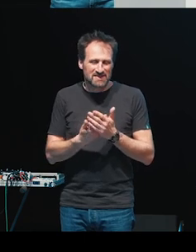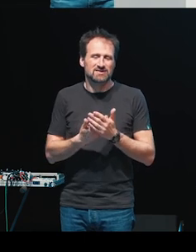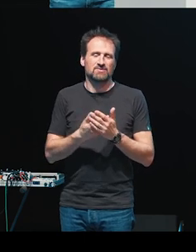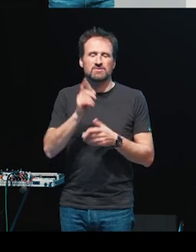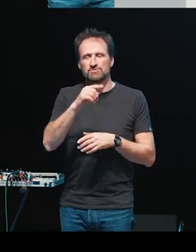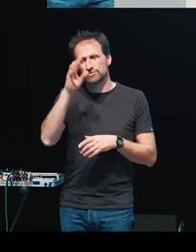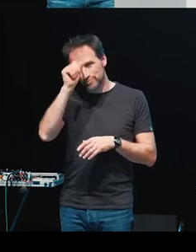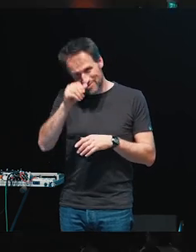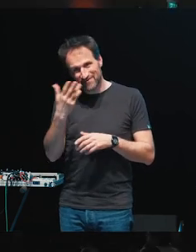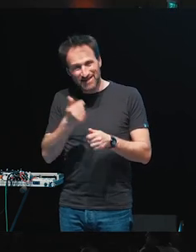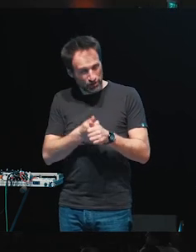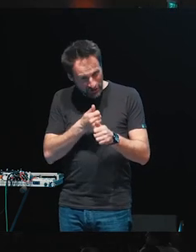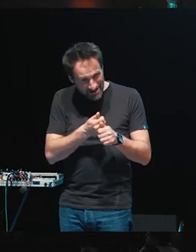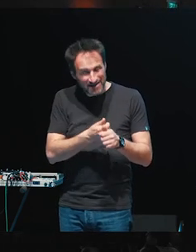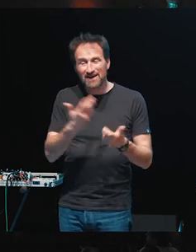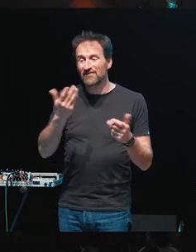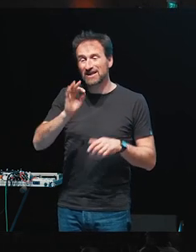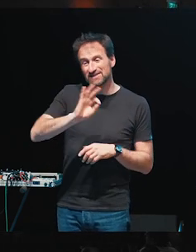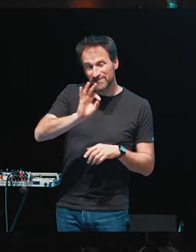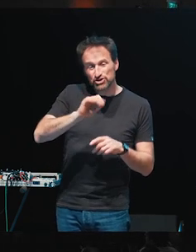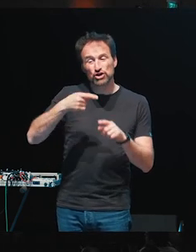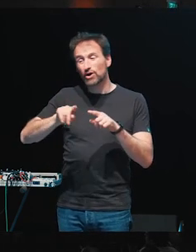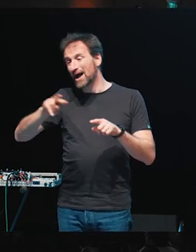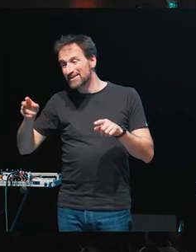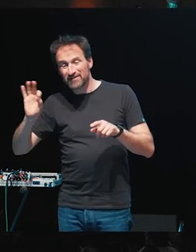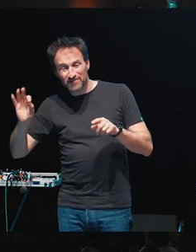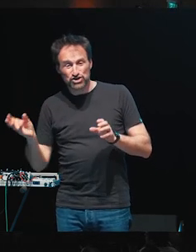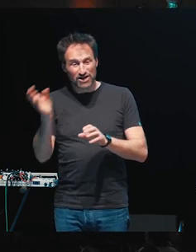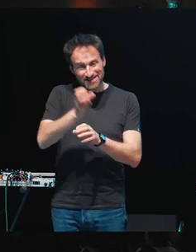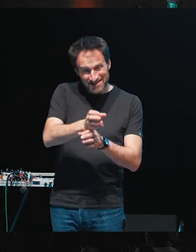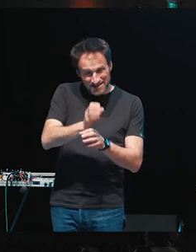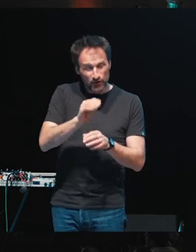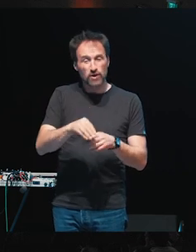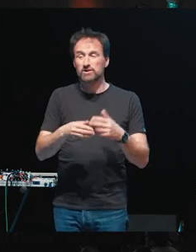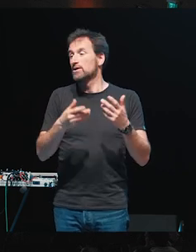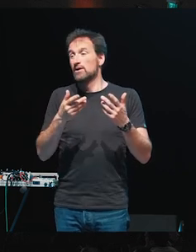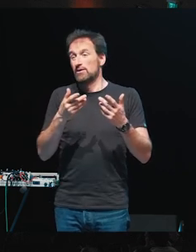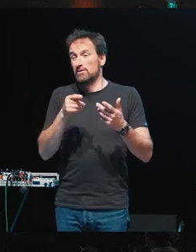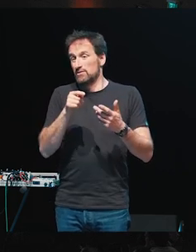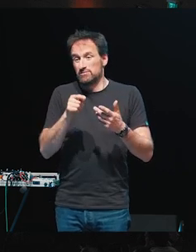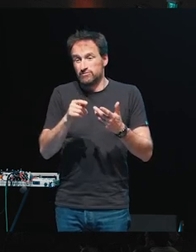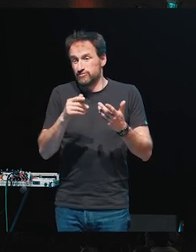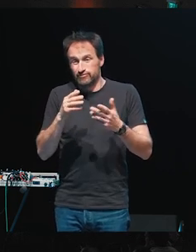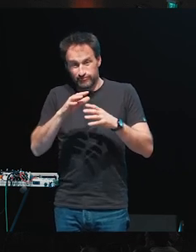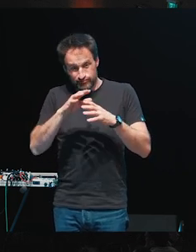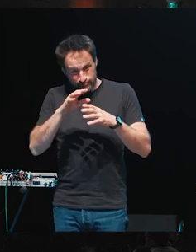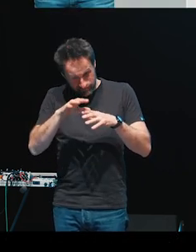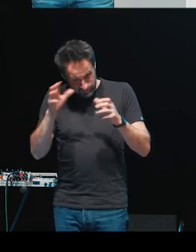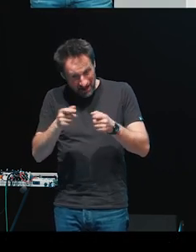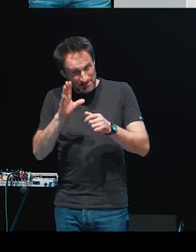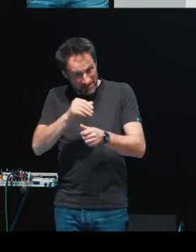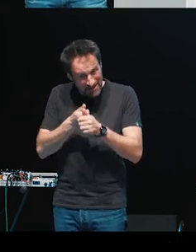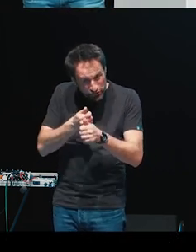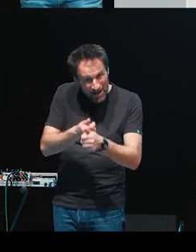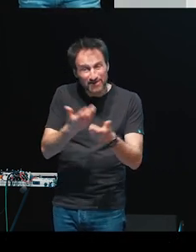You need to understand which feature was replaced by what kind of other feature. How did all of that interact, and how did all of that help with that?